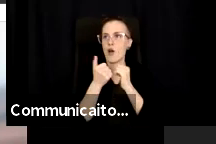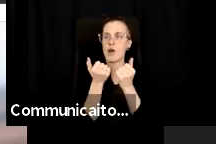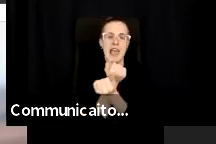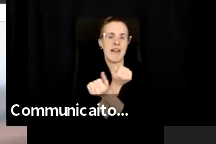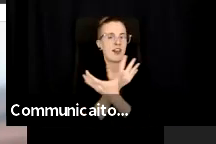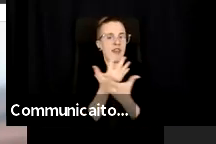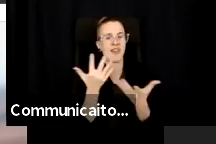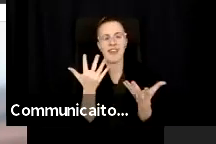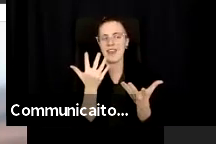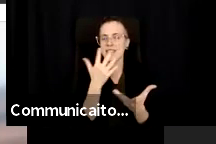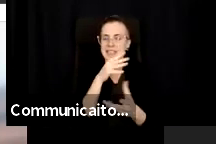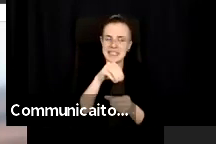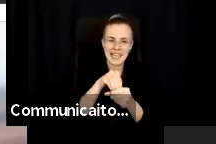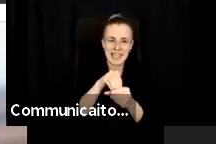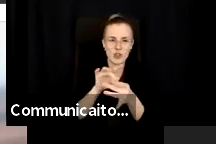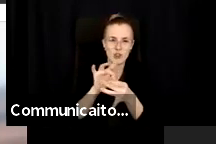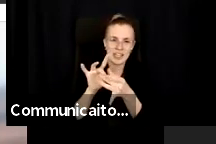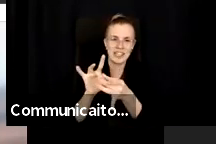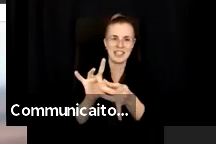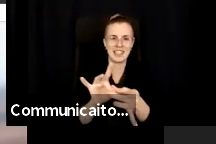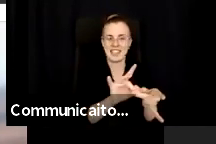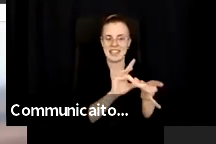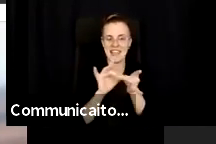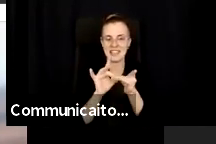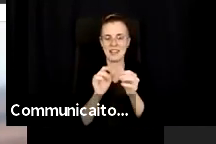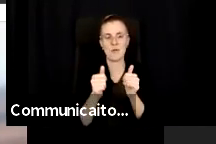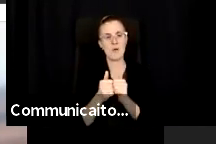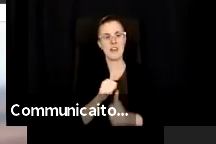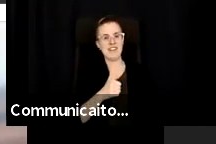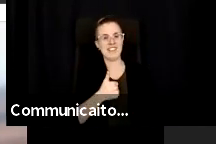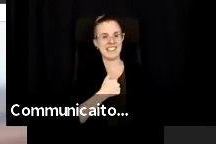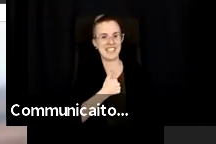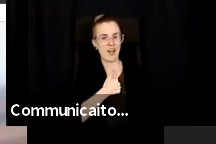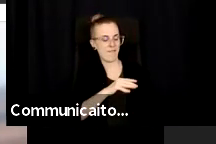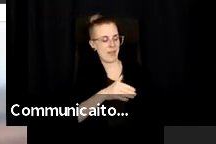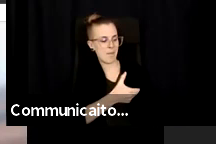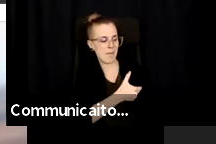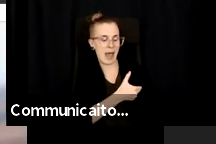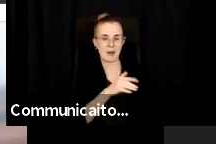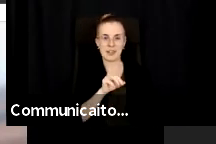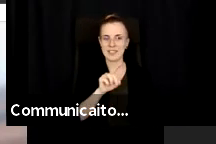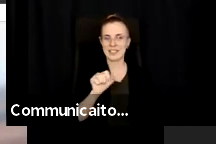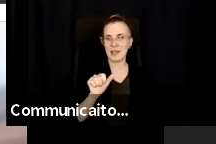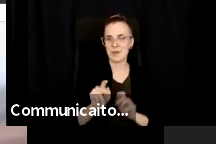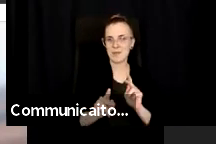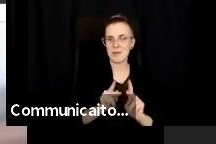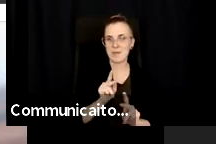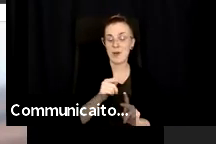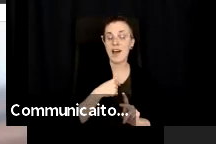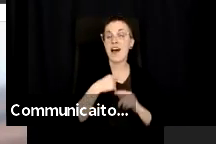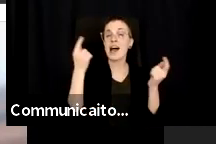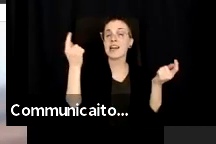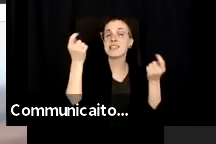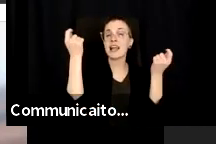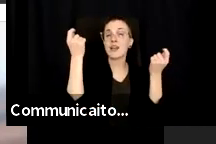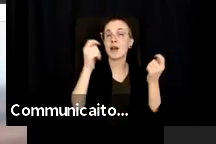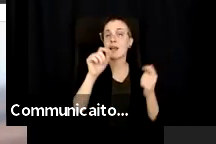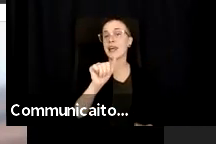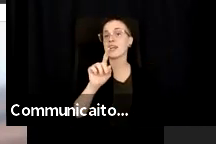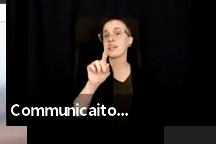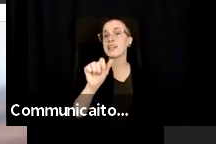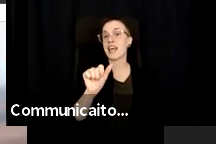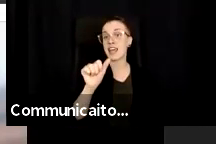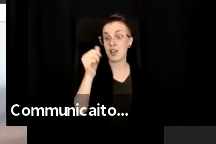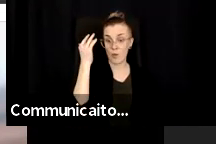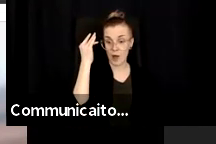interconnected with self-empowered disabled people. I celebrate the ADA because I have a